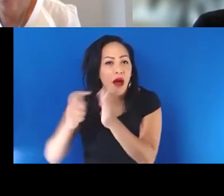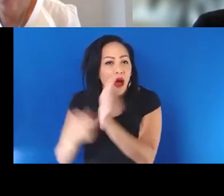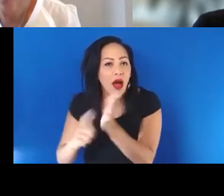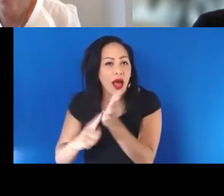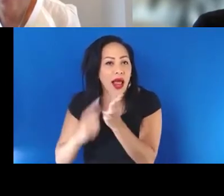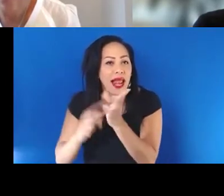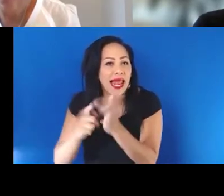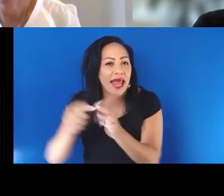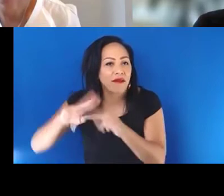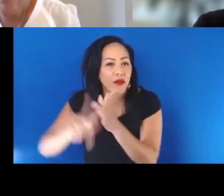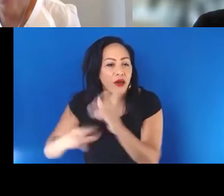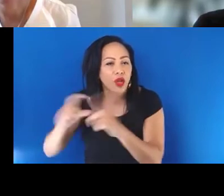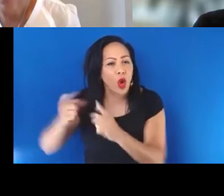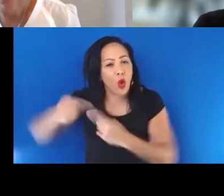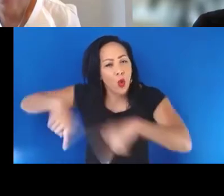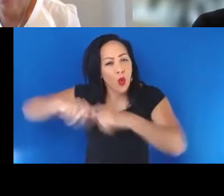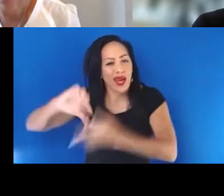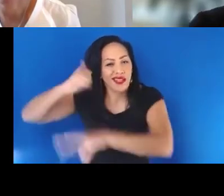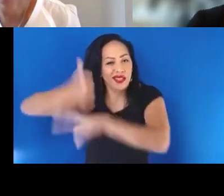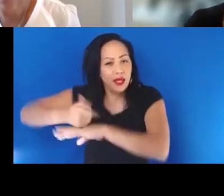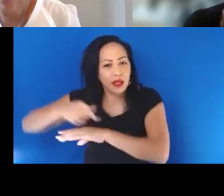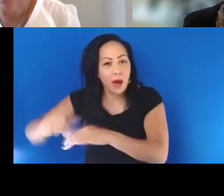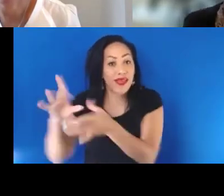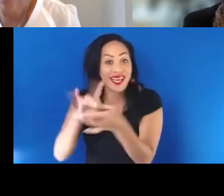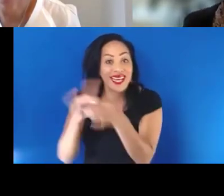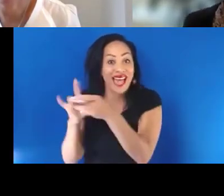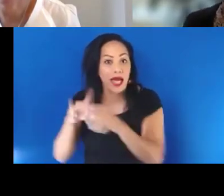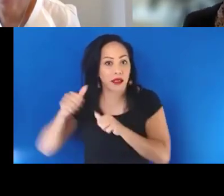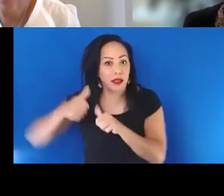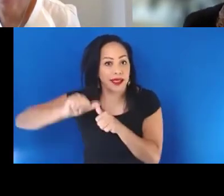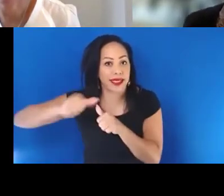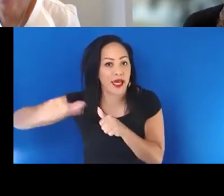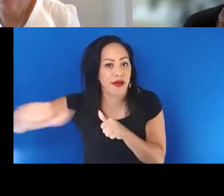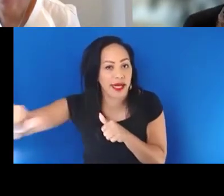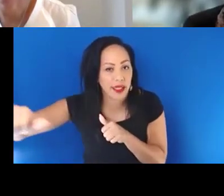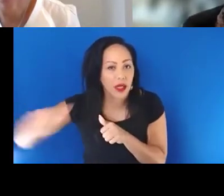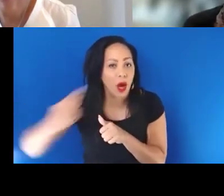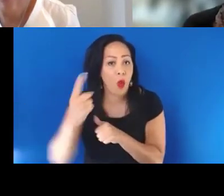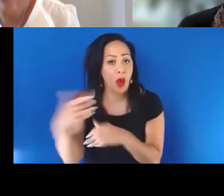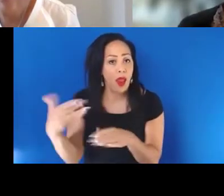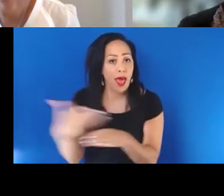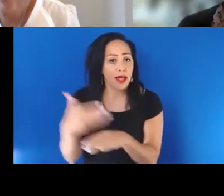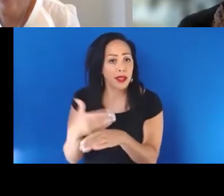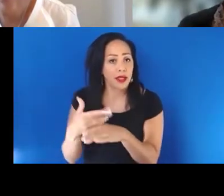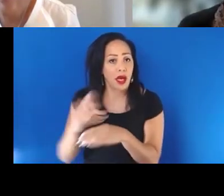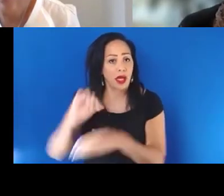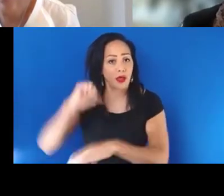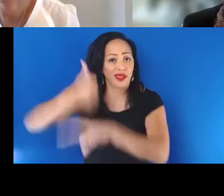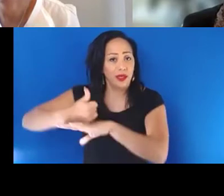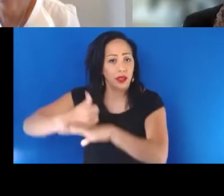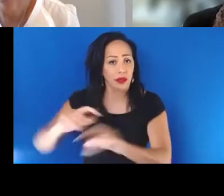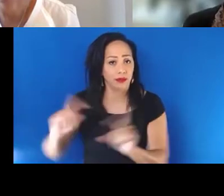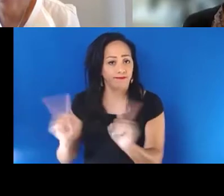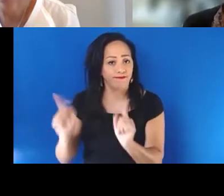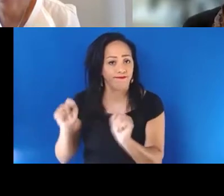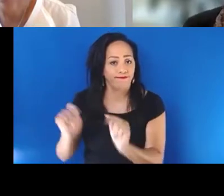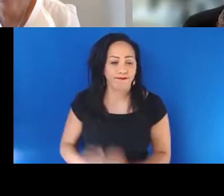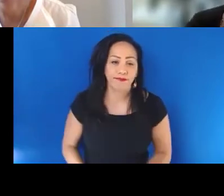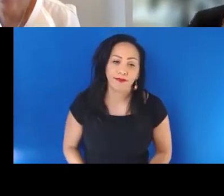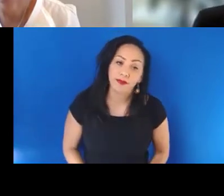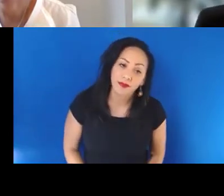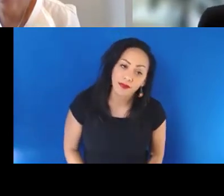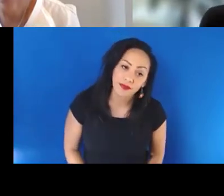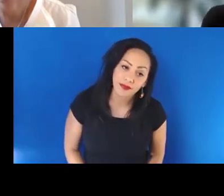know, the Connect series. And one of the exercises that we do is we basically, when we